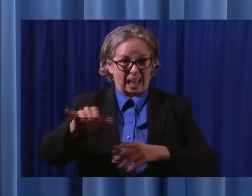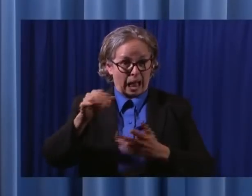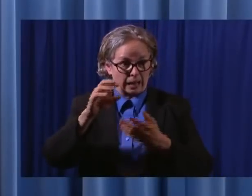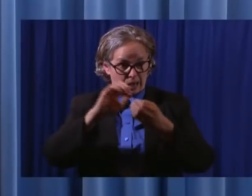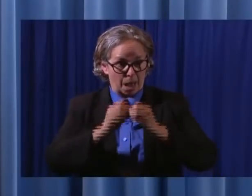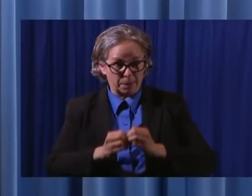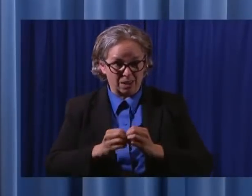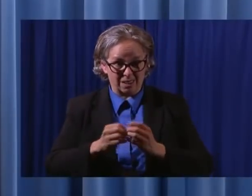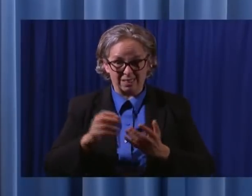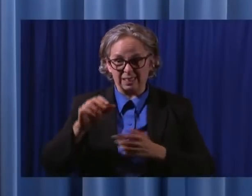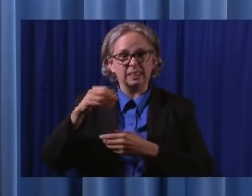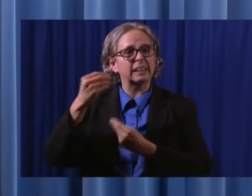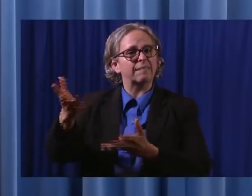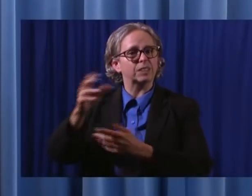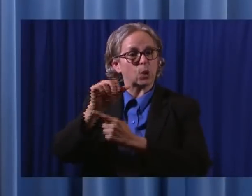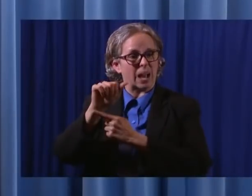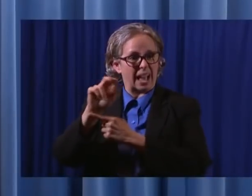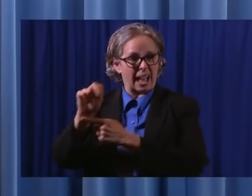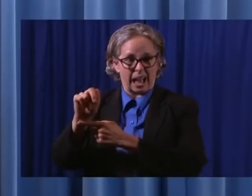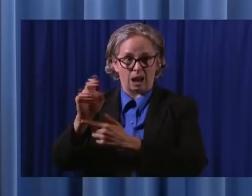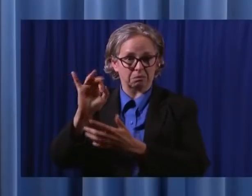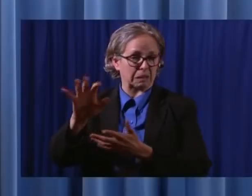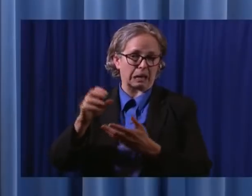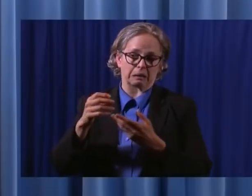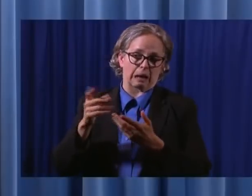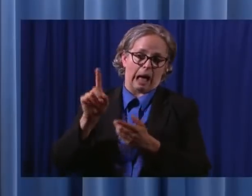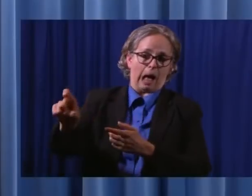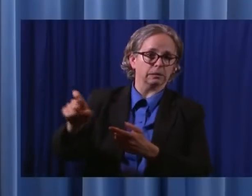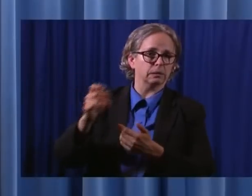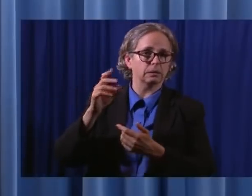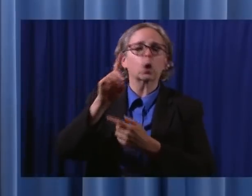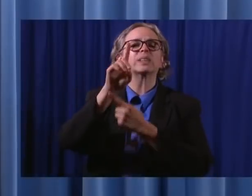do have numbers on that. Thank you, Governor.